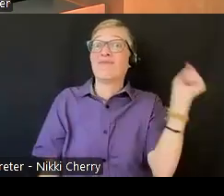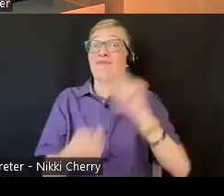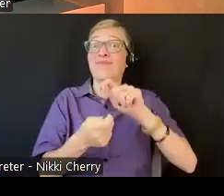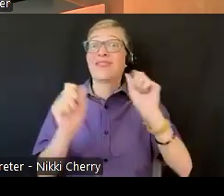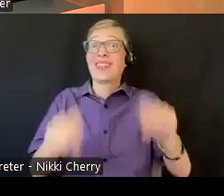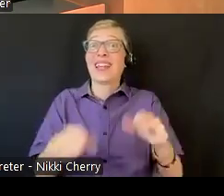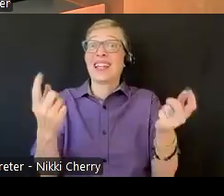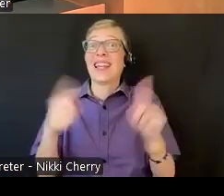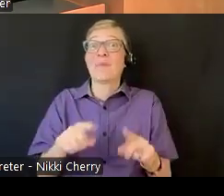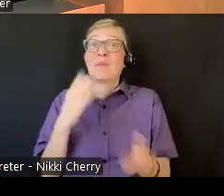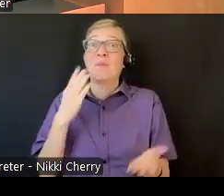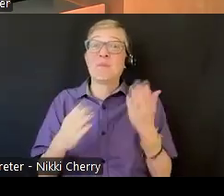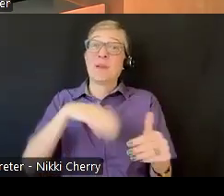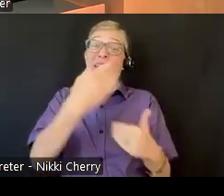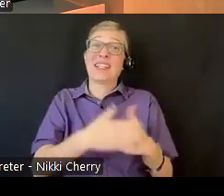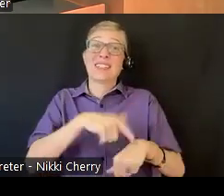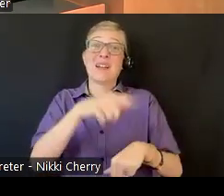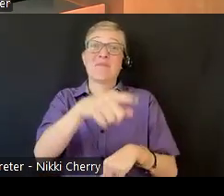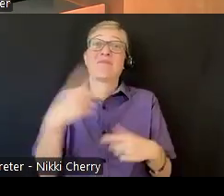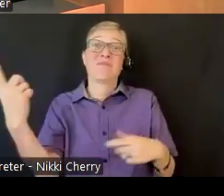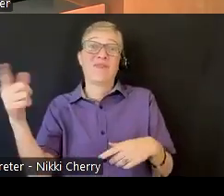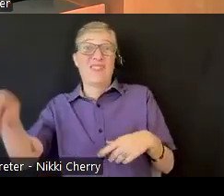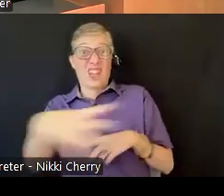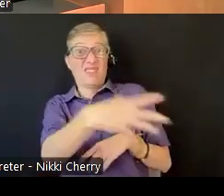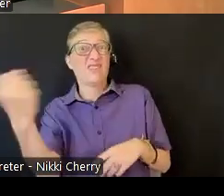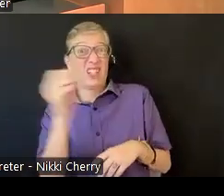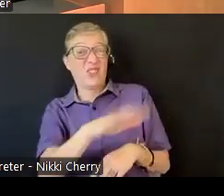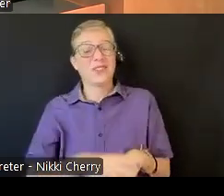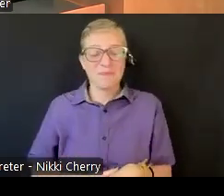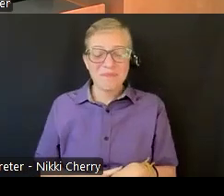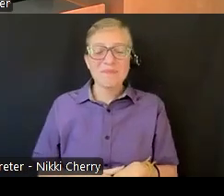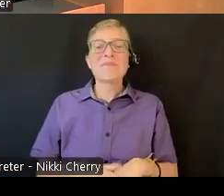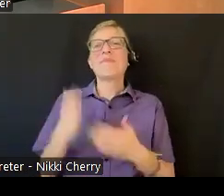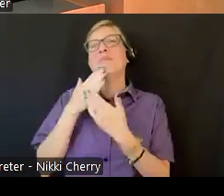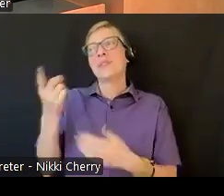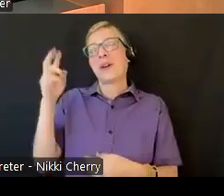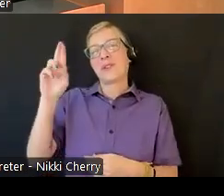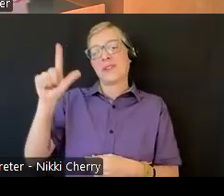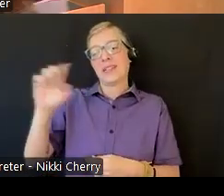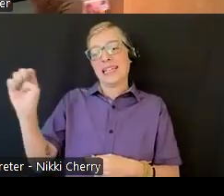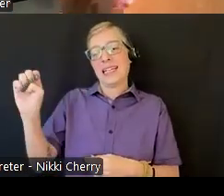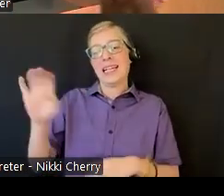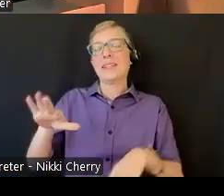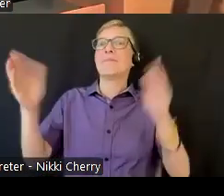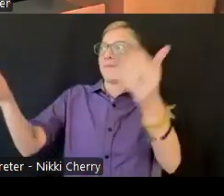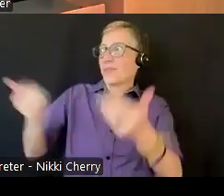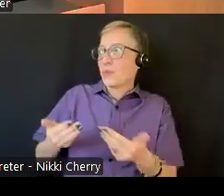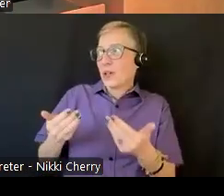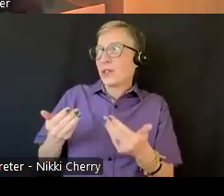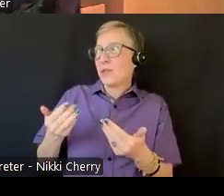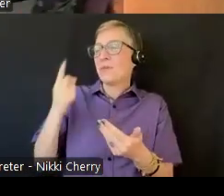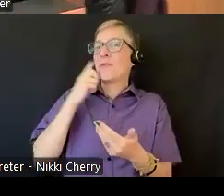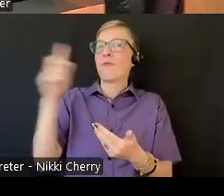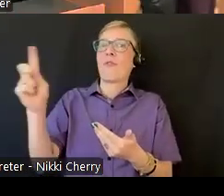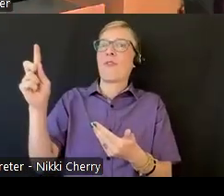packed the next time. So thank you to Dr. Lee for providing for today, and we're very excited to welcome him up to give the state of the department.